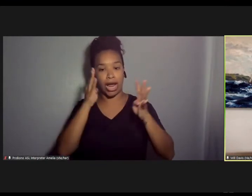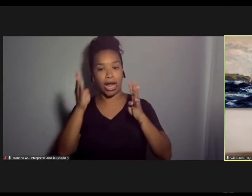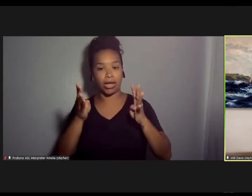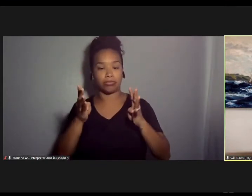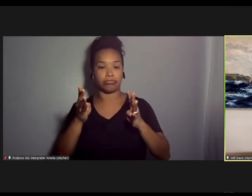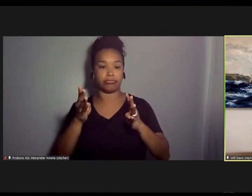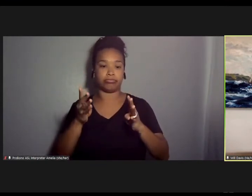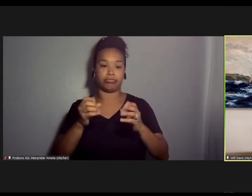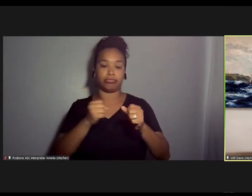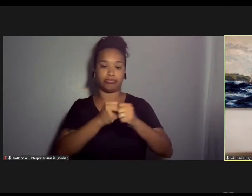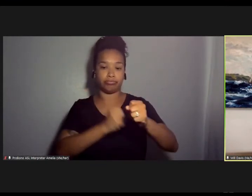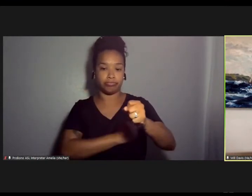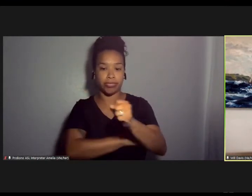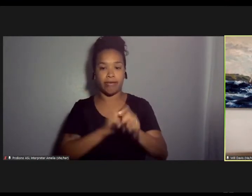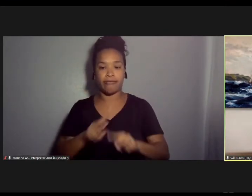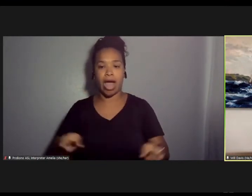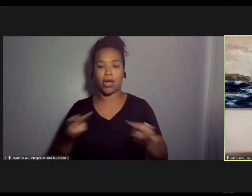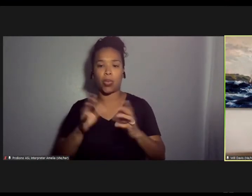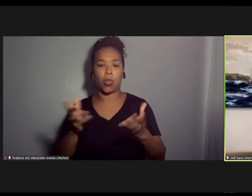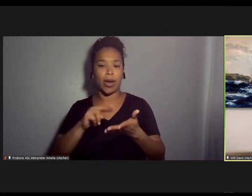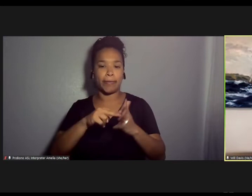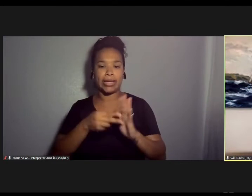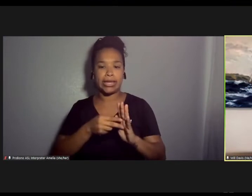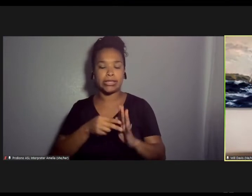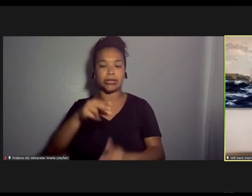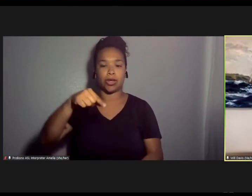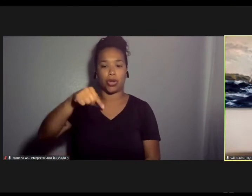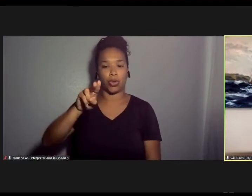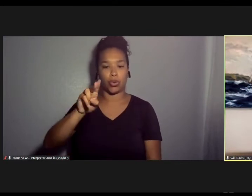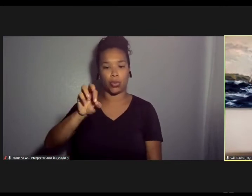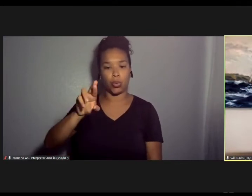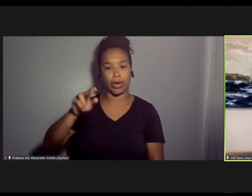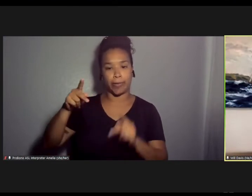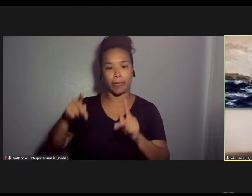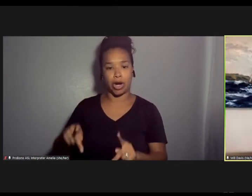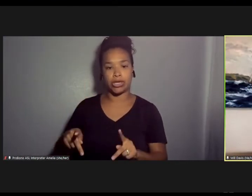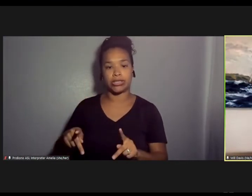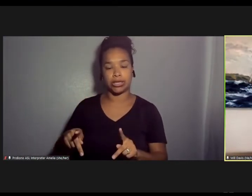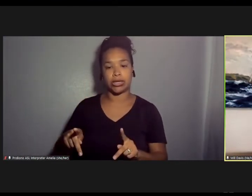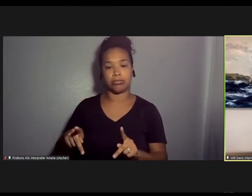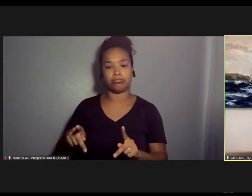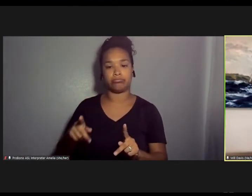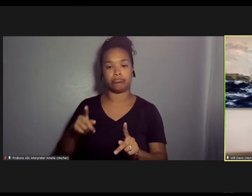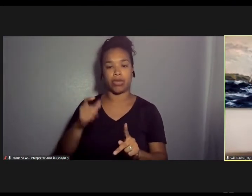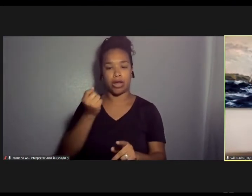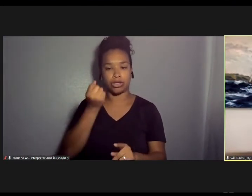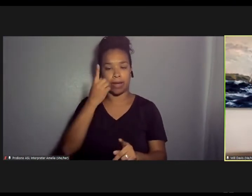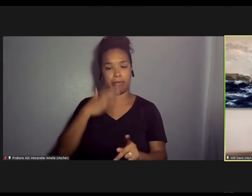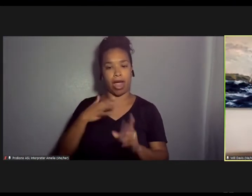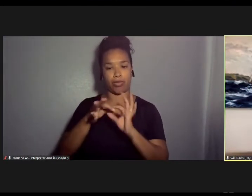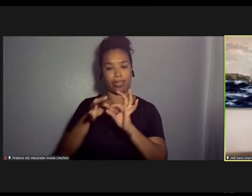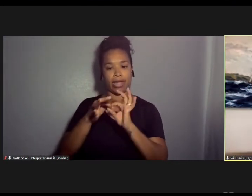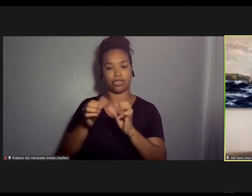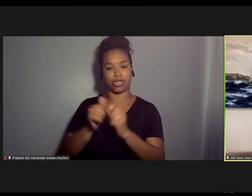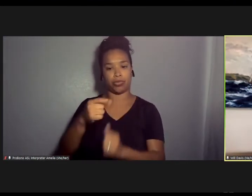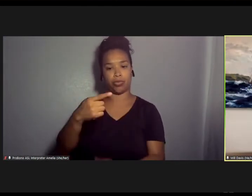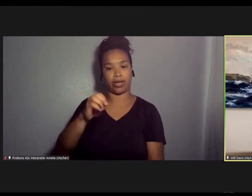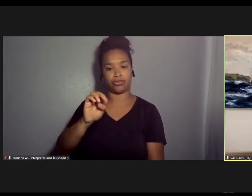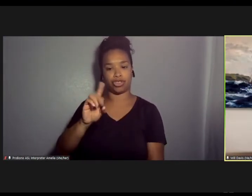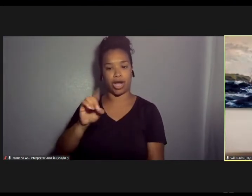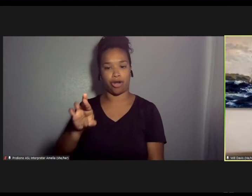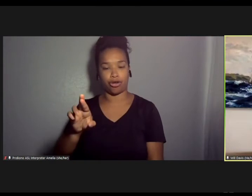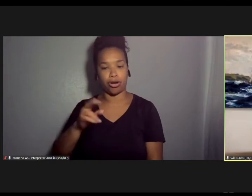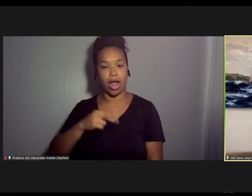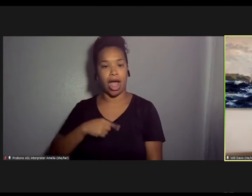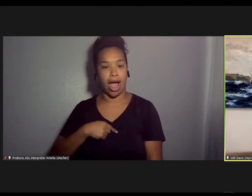queer person, redefining my relationship to gender, I've been able to inch closer and closer to center and